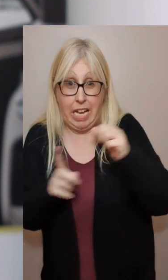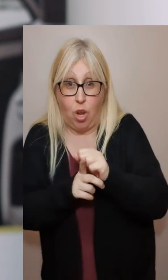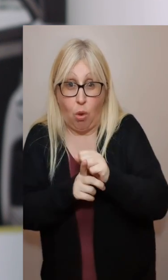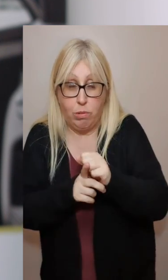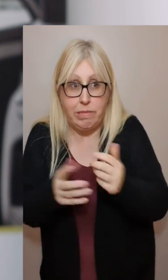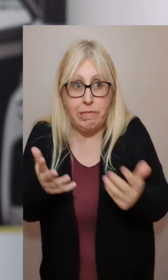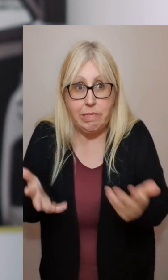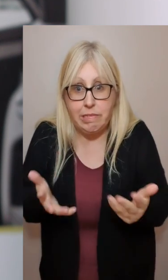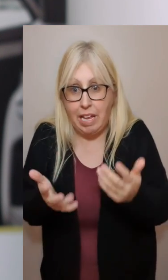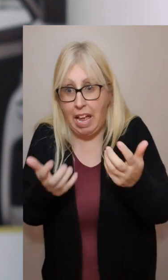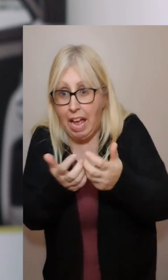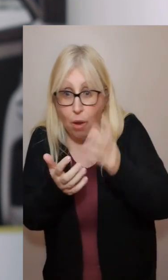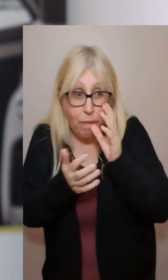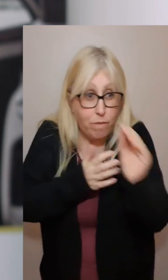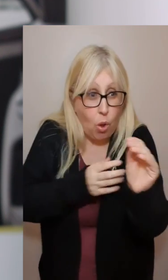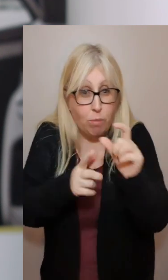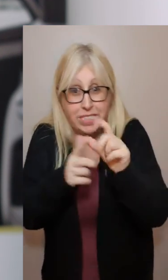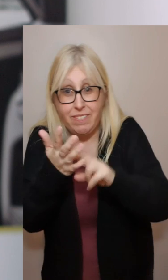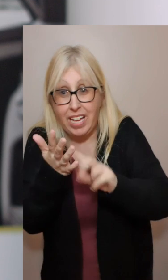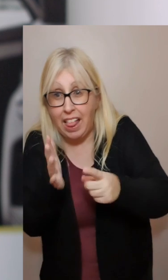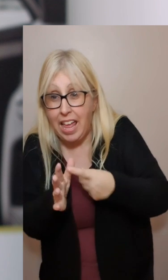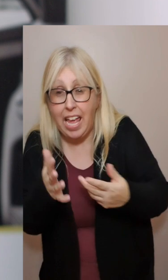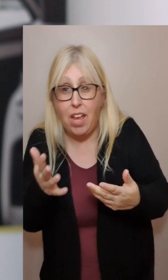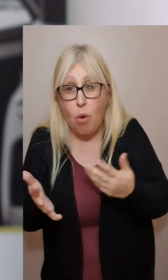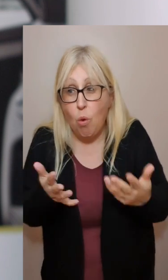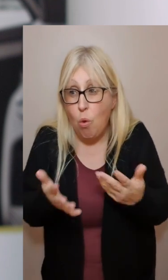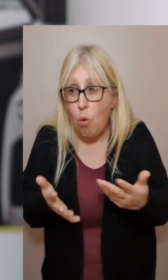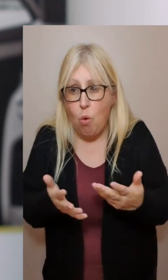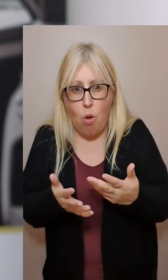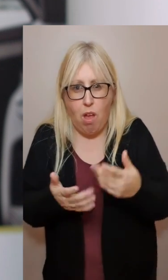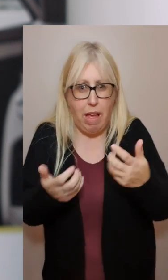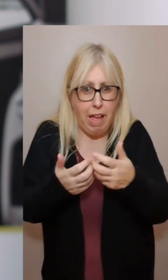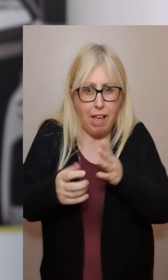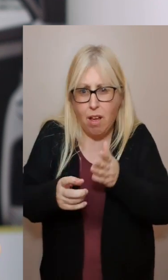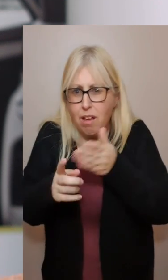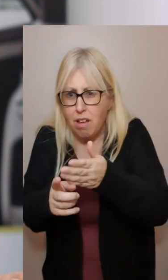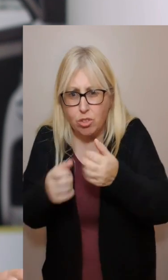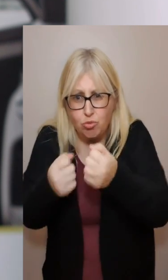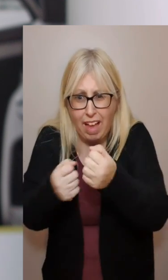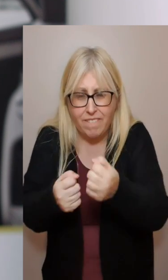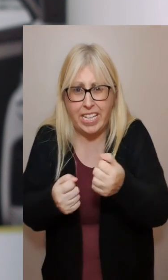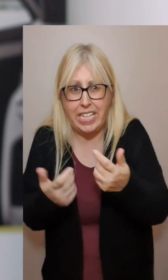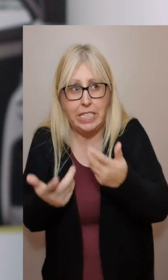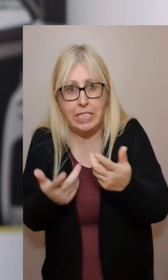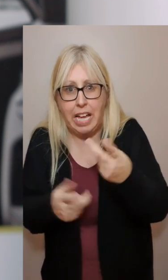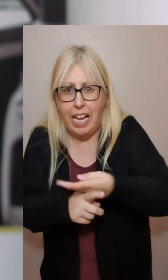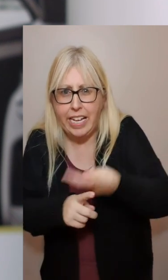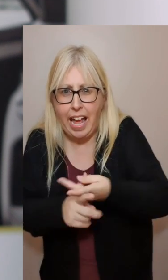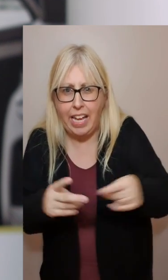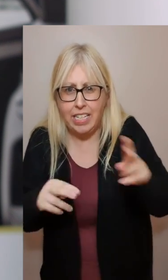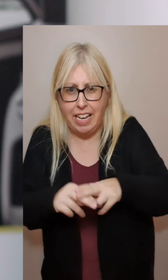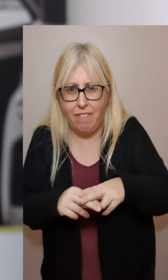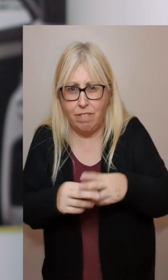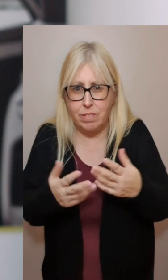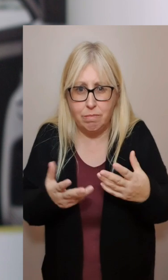don't know how to inform DVLA or even go about approaching driving again if you've had to give up driving